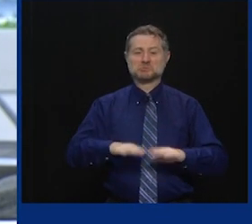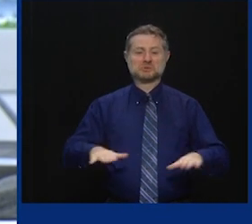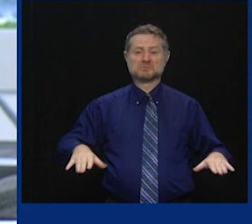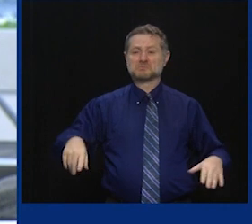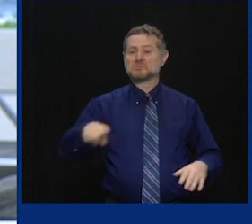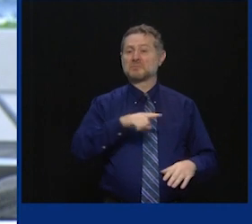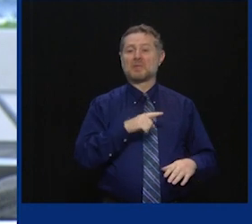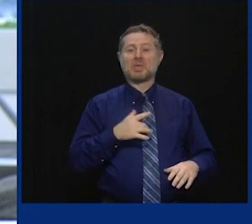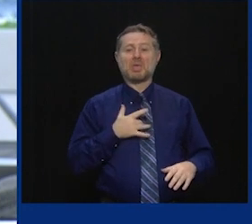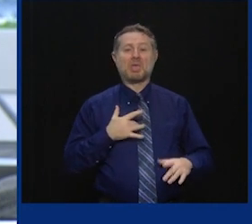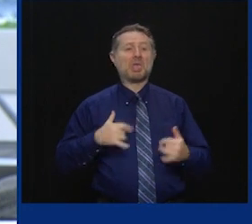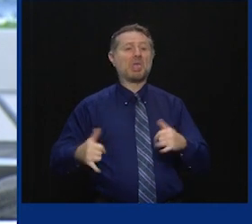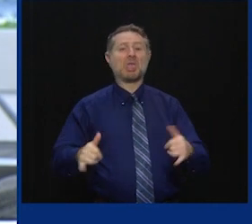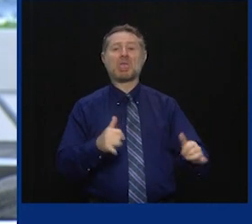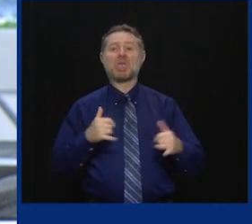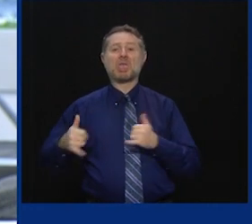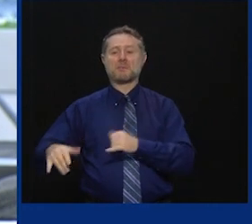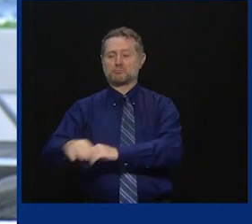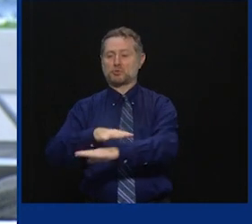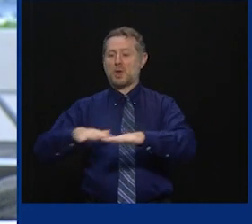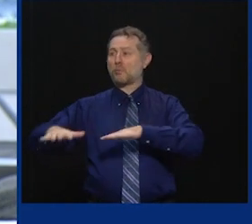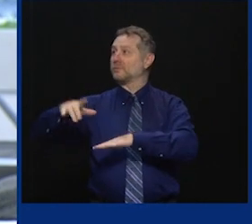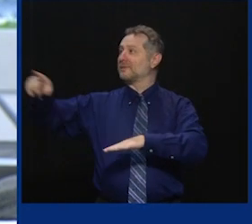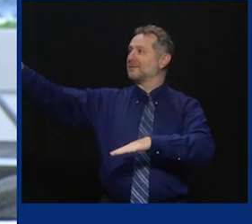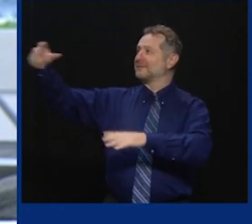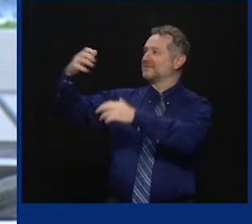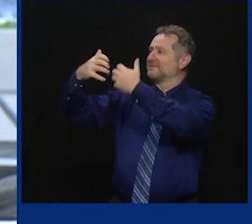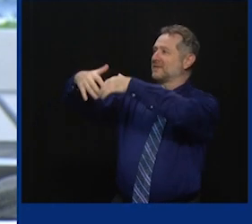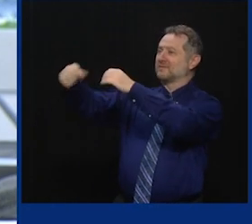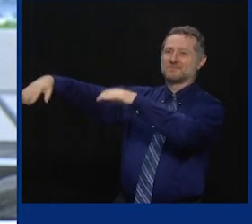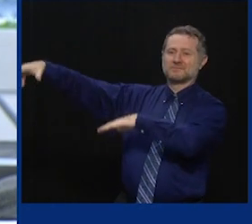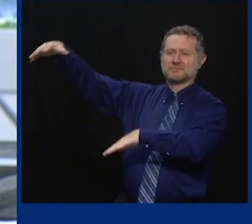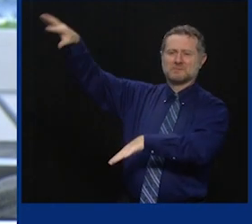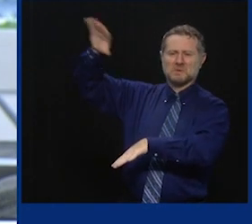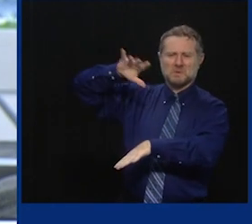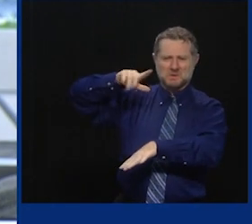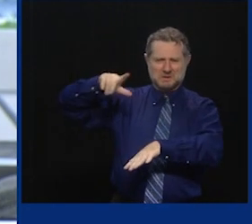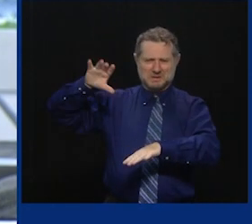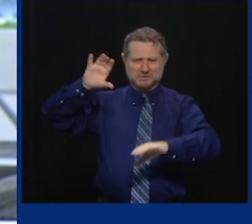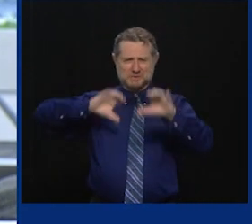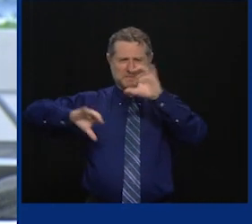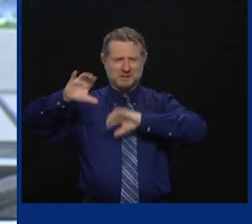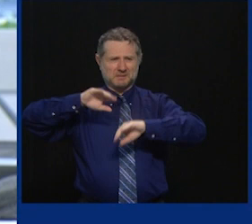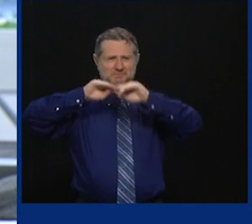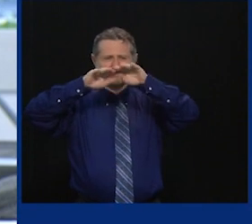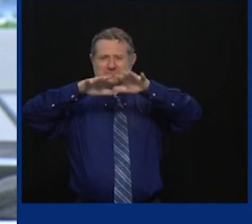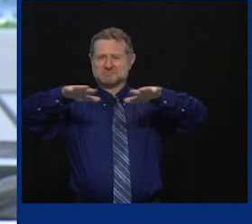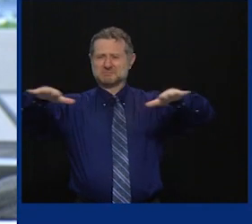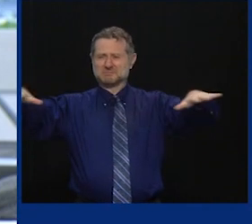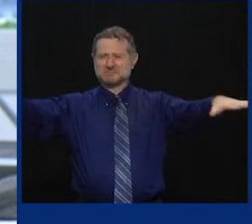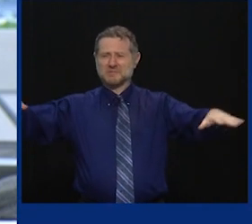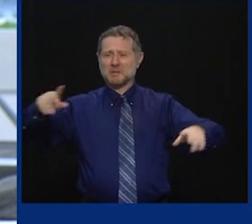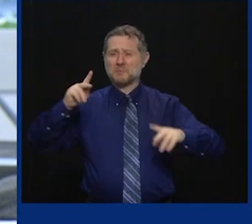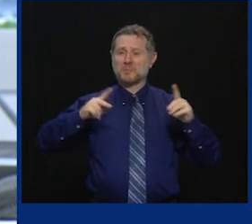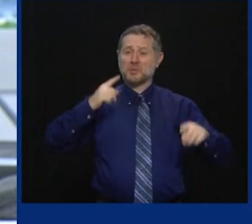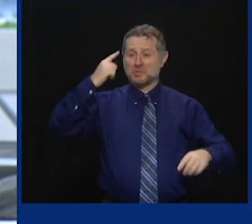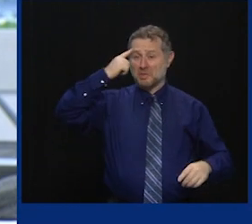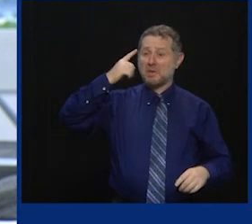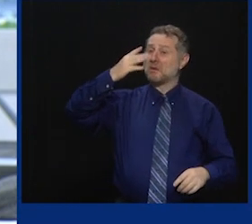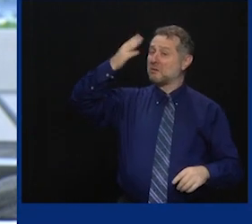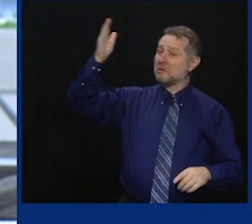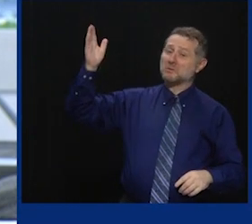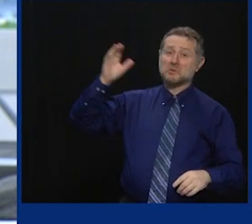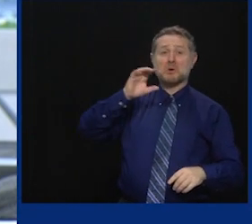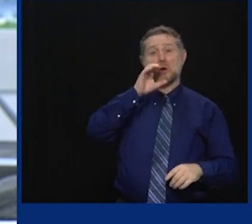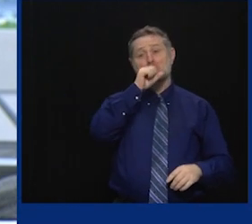play in a playground there, and it was just horrific. And no one thought, everyone thought the sky is supposed to be orange. That's the color of the sky, right?